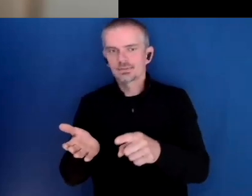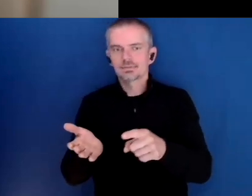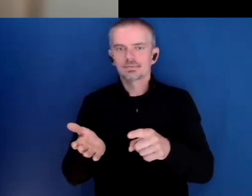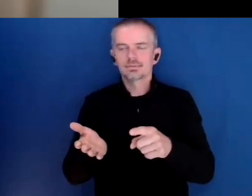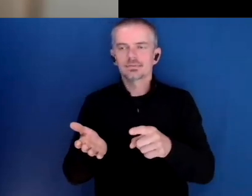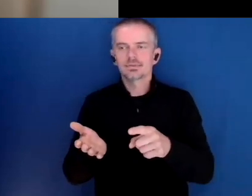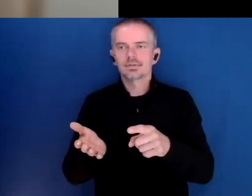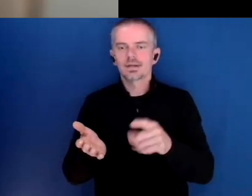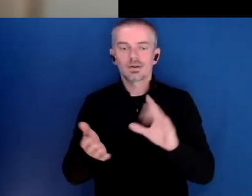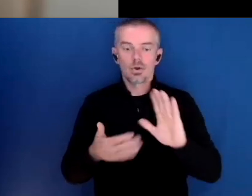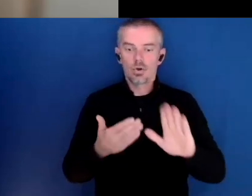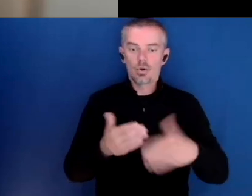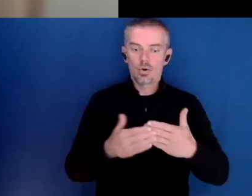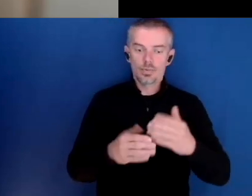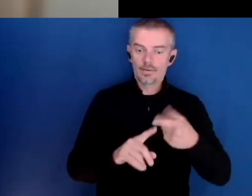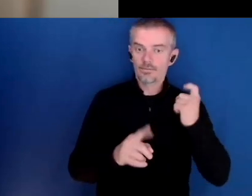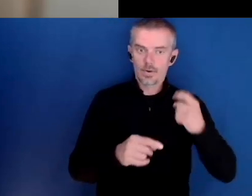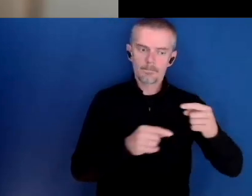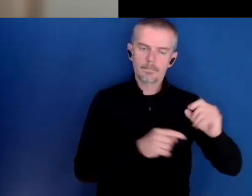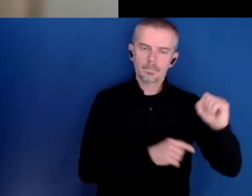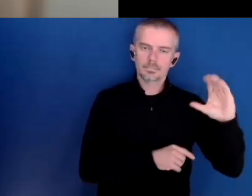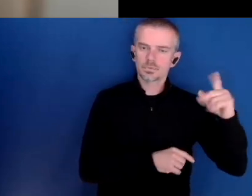scope of work that is agreed upon.